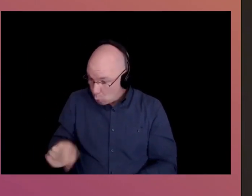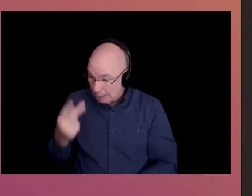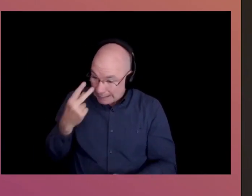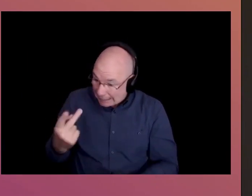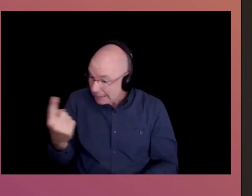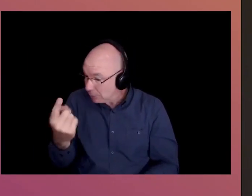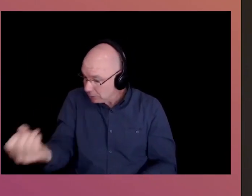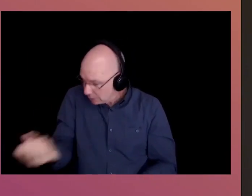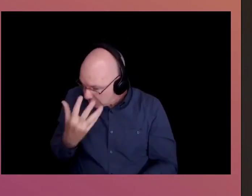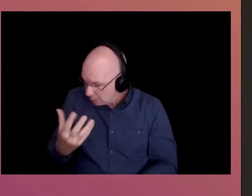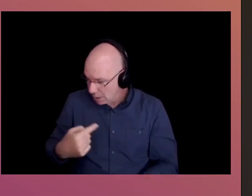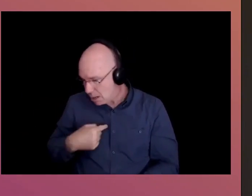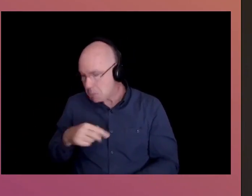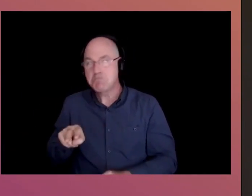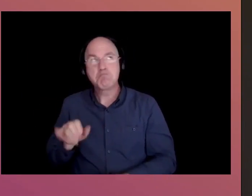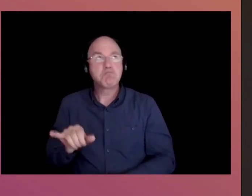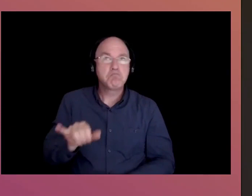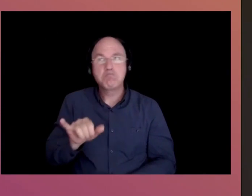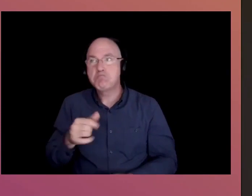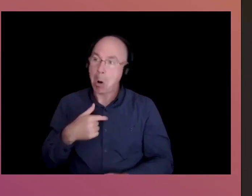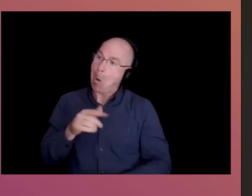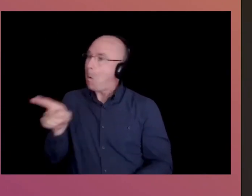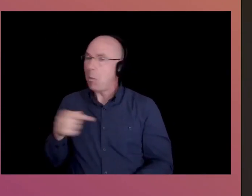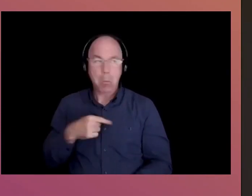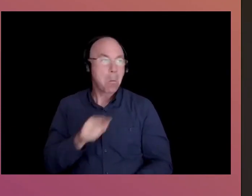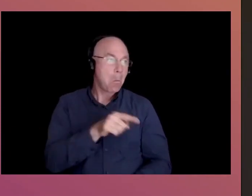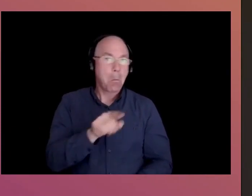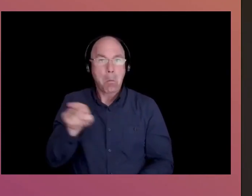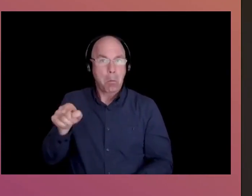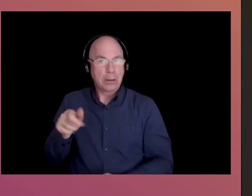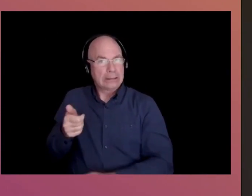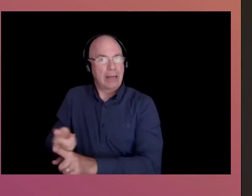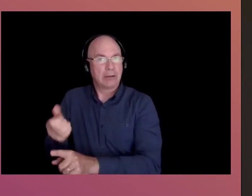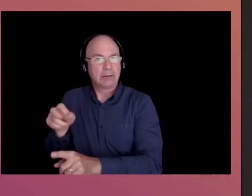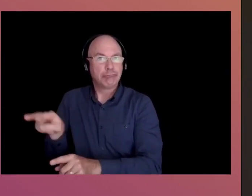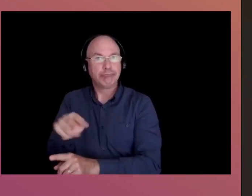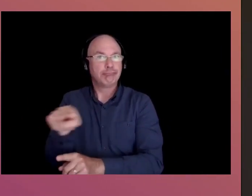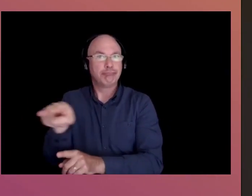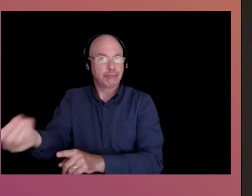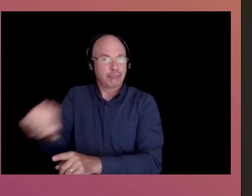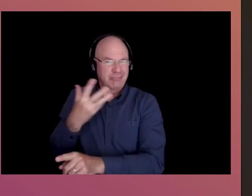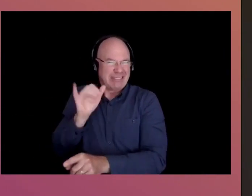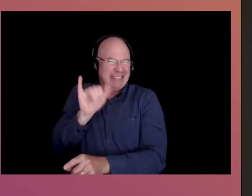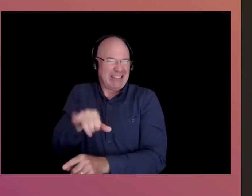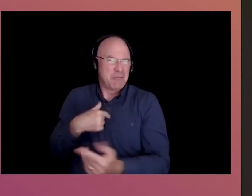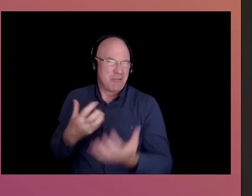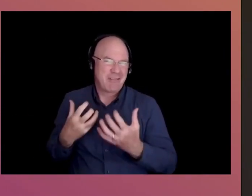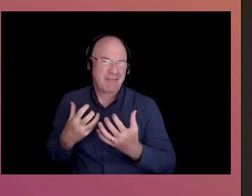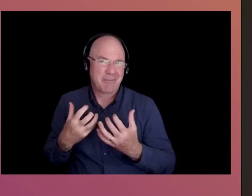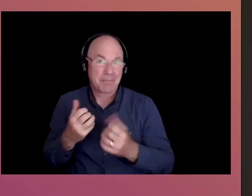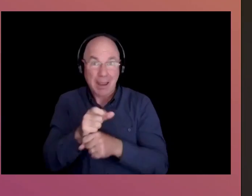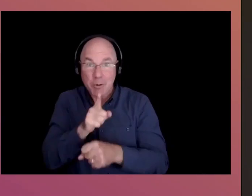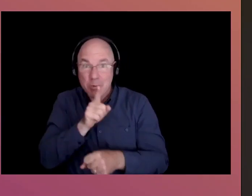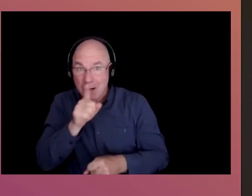I'm going to pick up if I'm interested in some shop. So to make it real, this is much